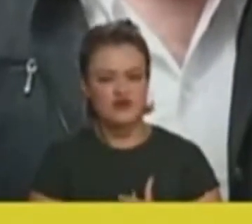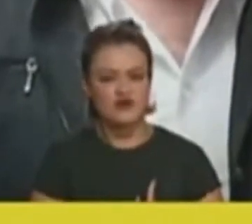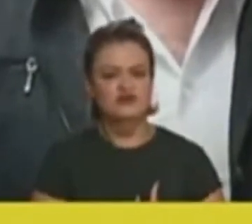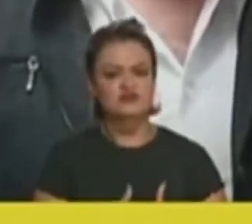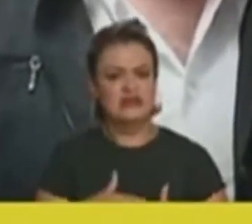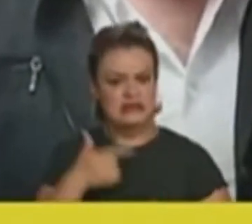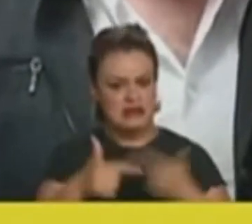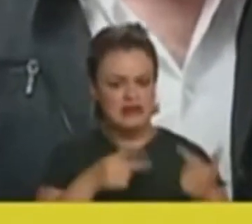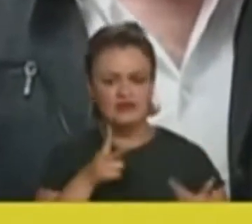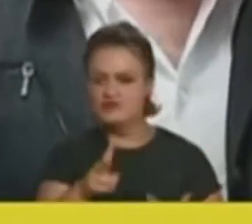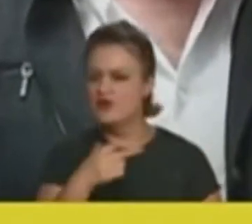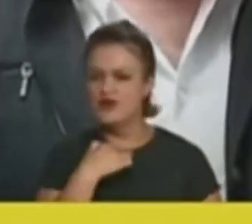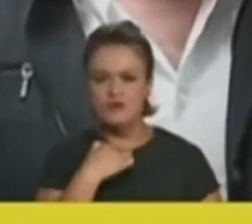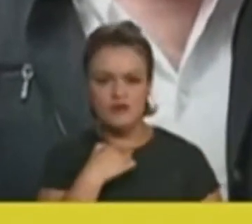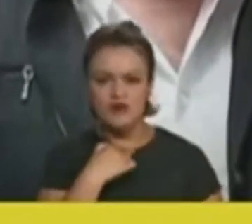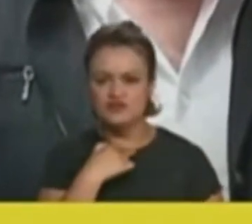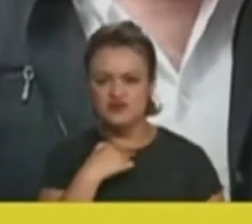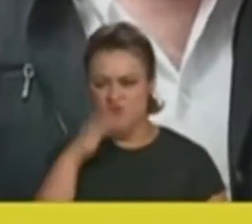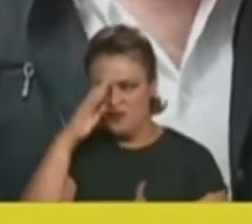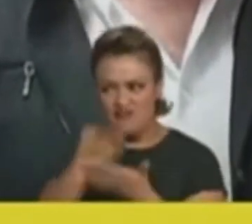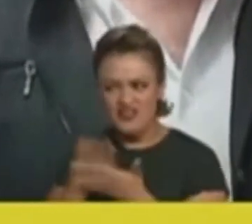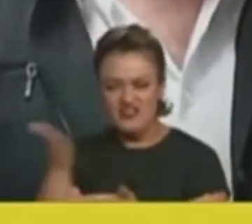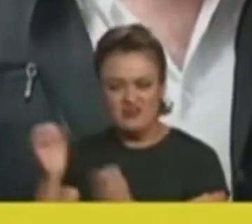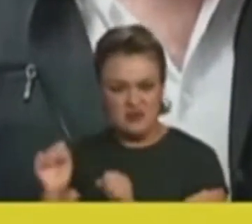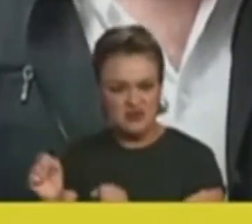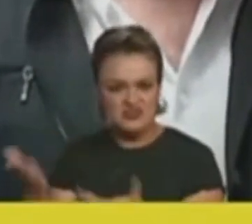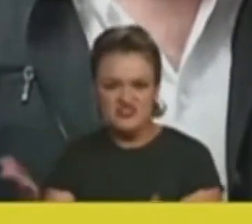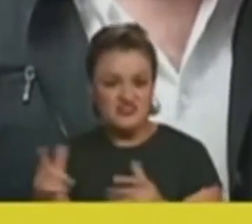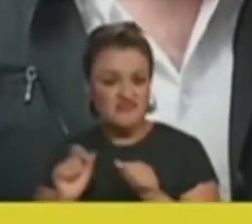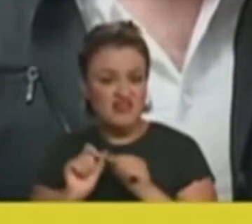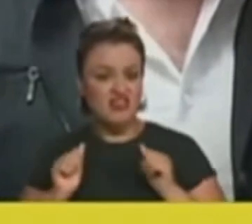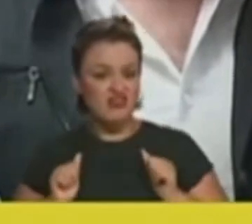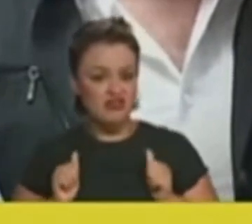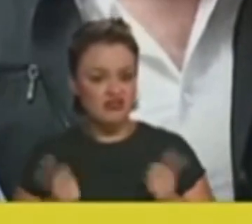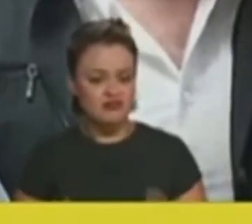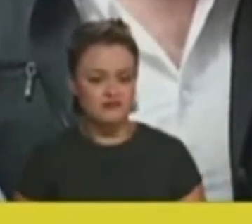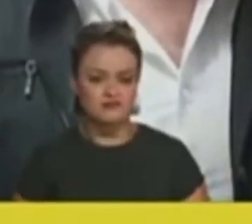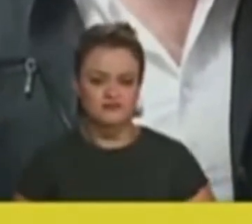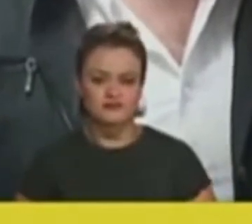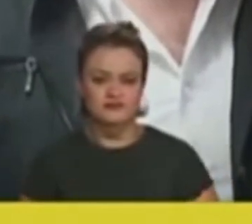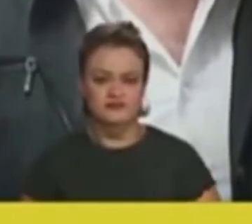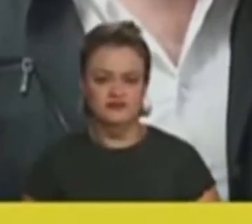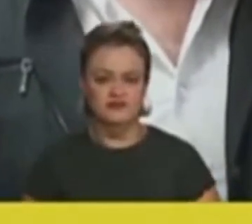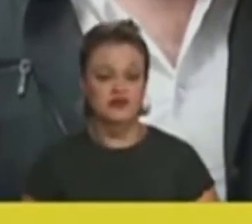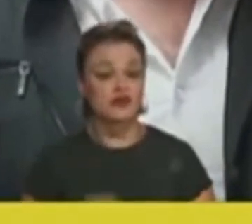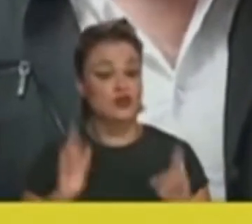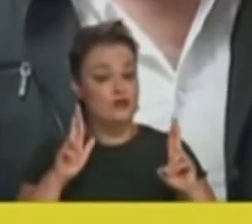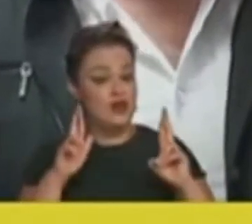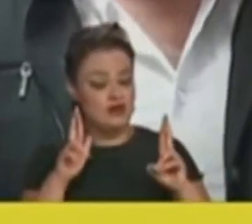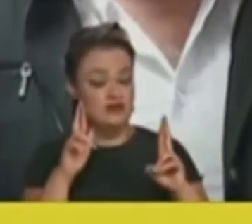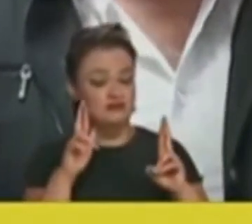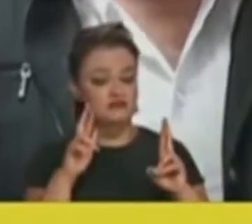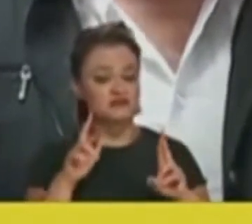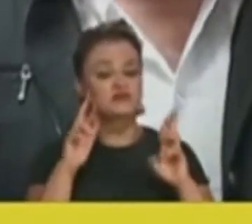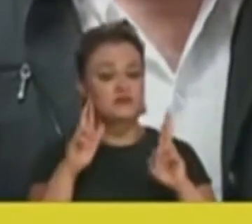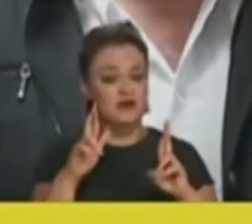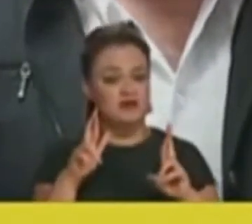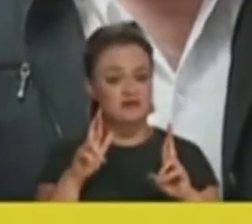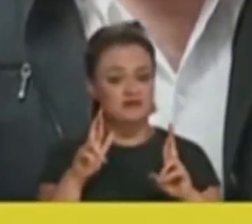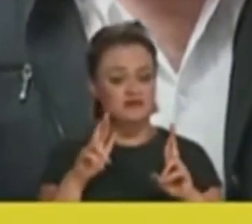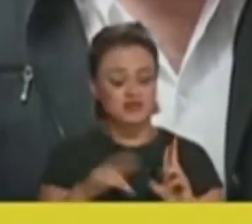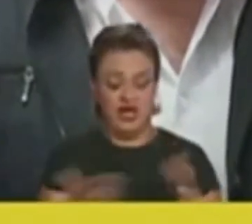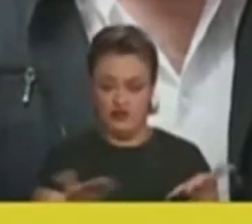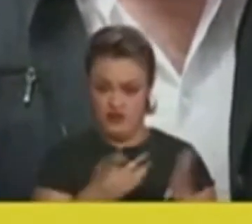trustworthy. From this decree, we're going to be able to take care of the institutional figure of the